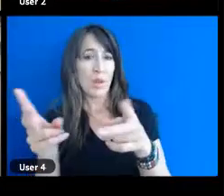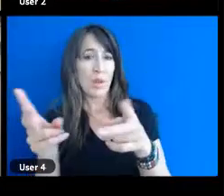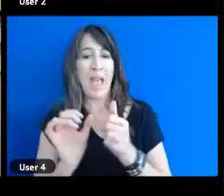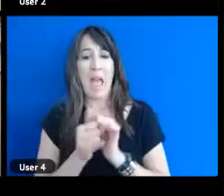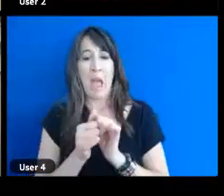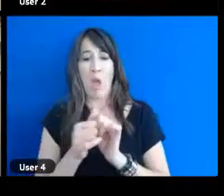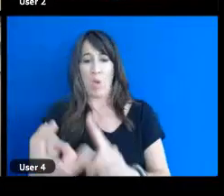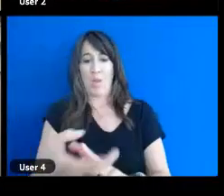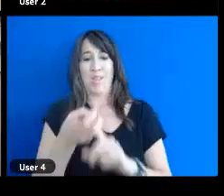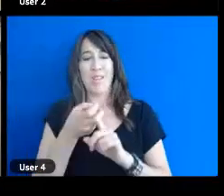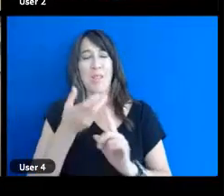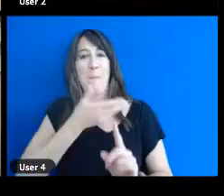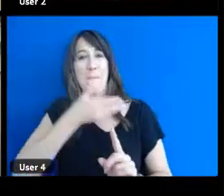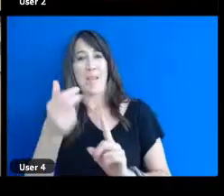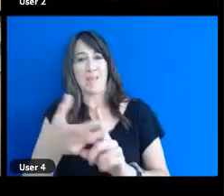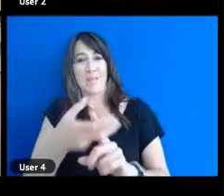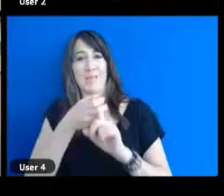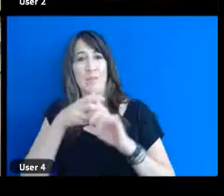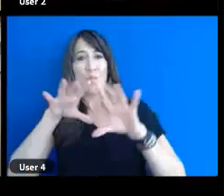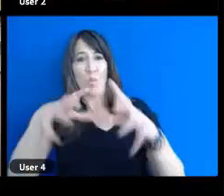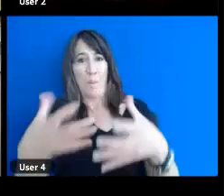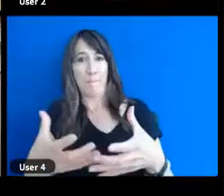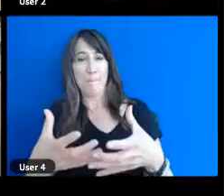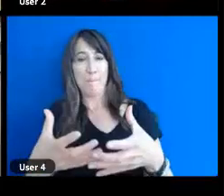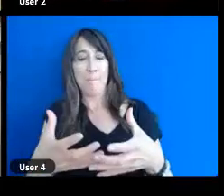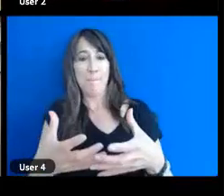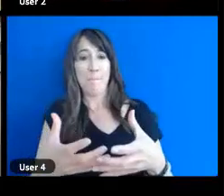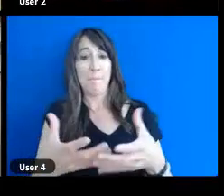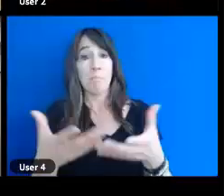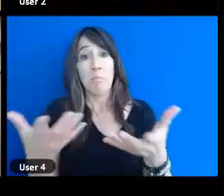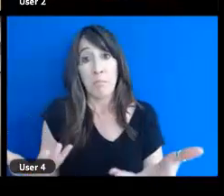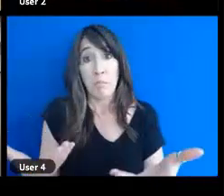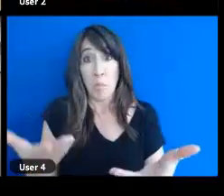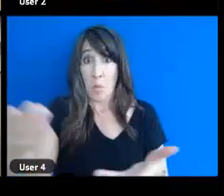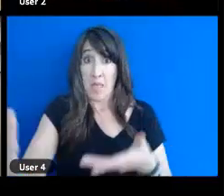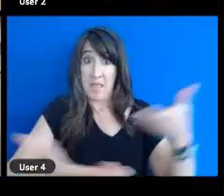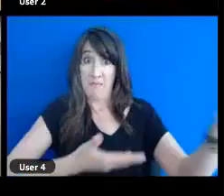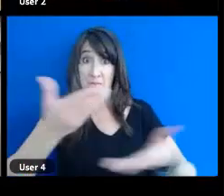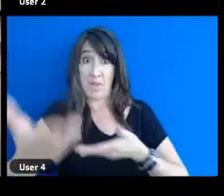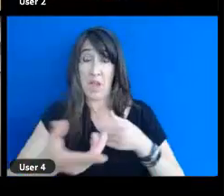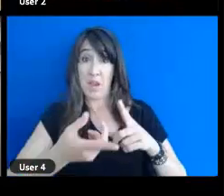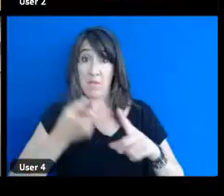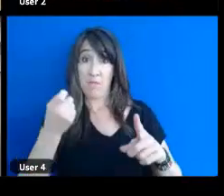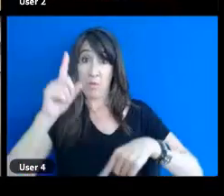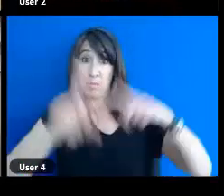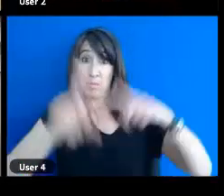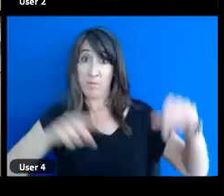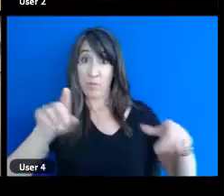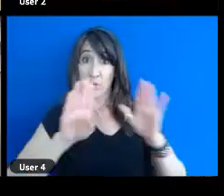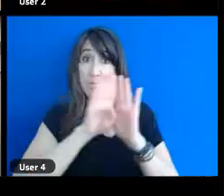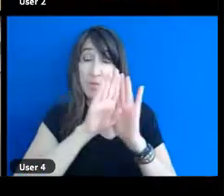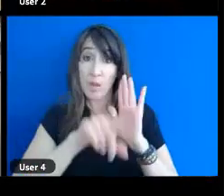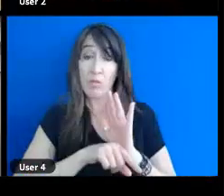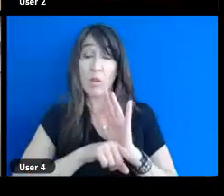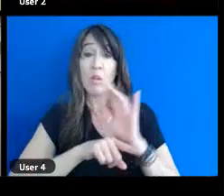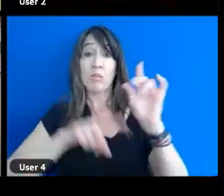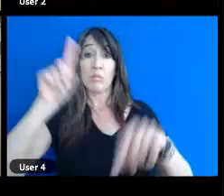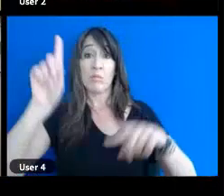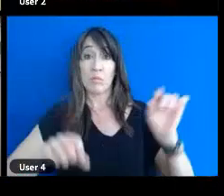Consider whether you're posting where you're posting opportunities and where you might draw the best candidate pool. Some things to think